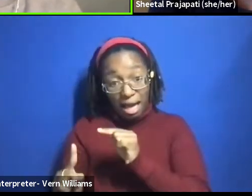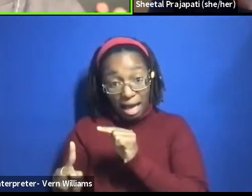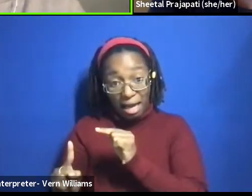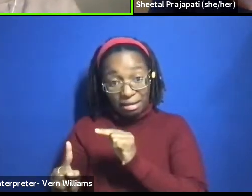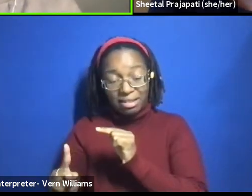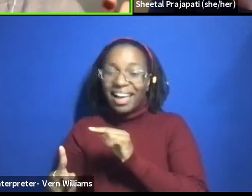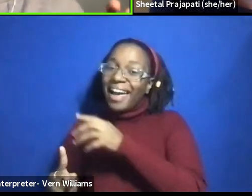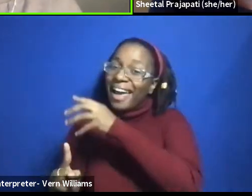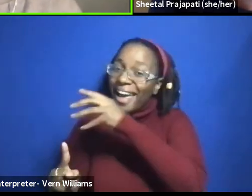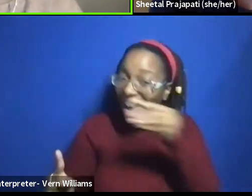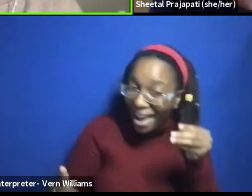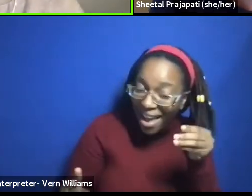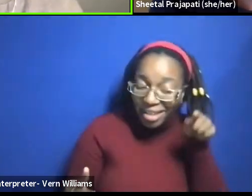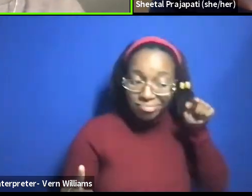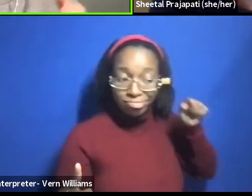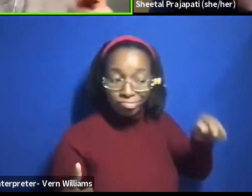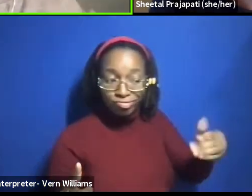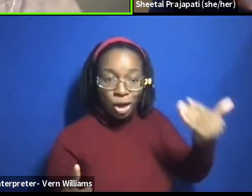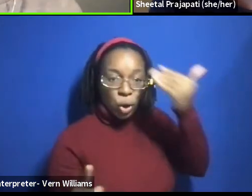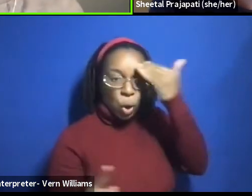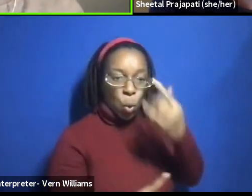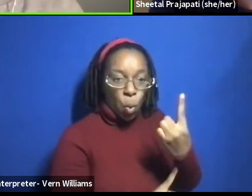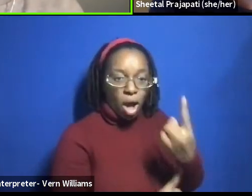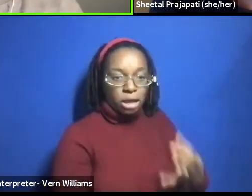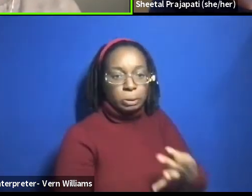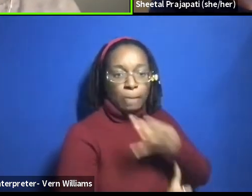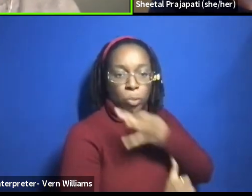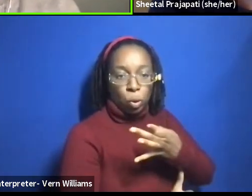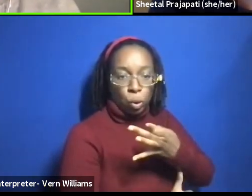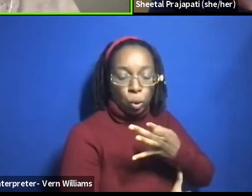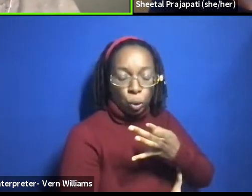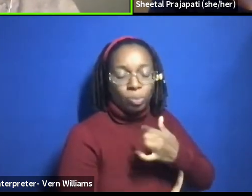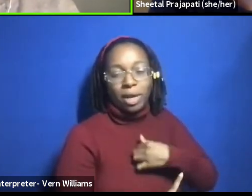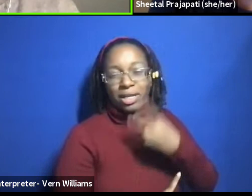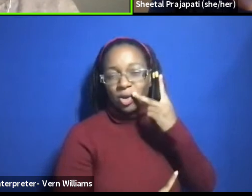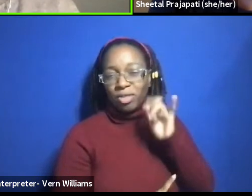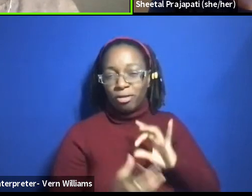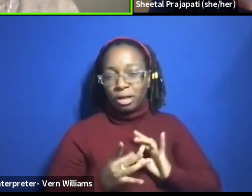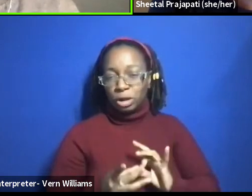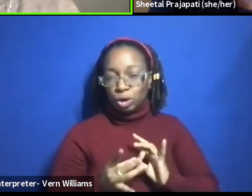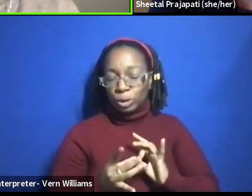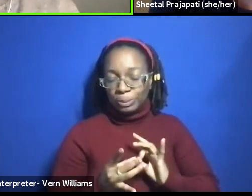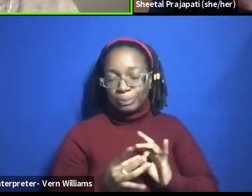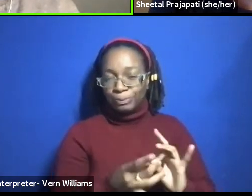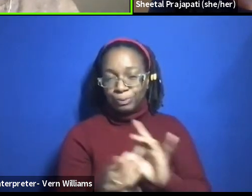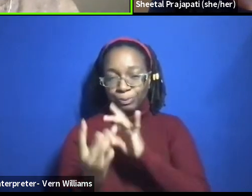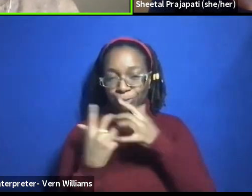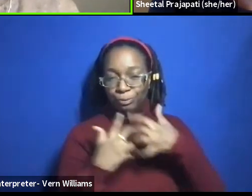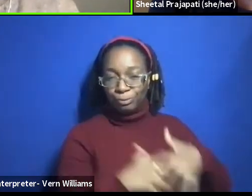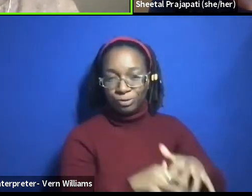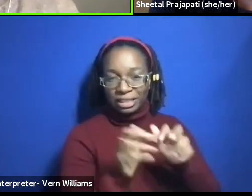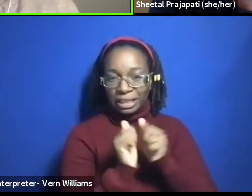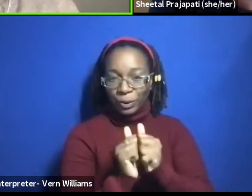well. And I always saw that relationship. However, you know,